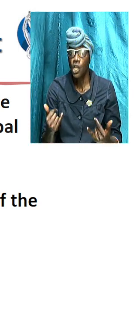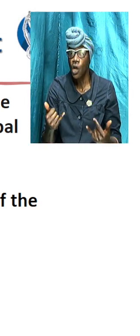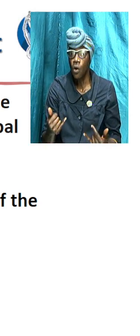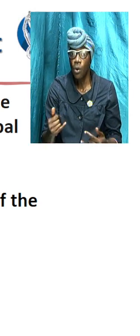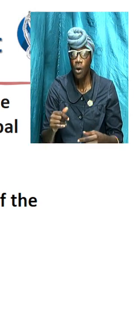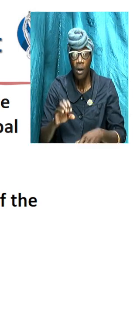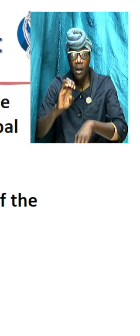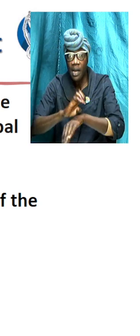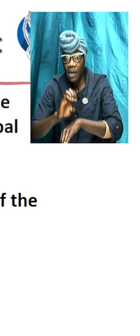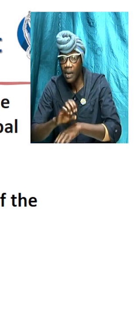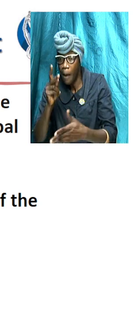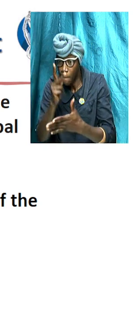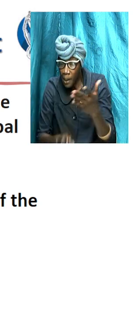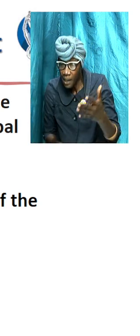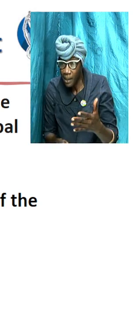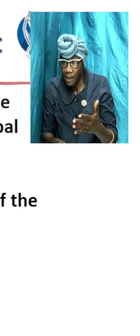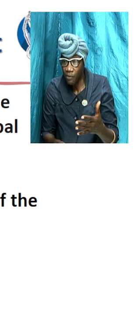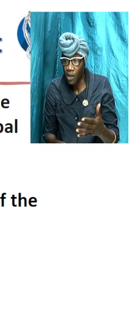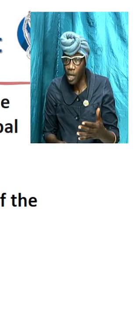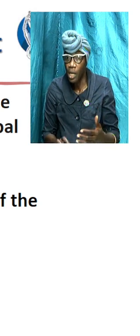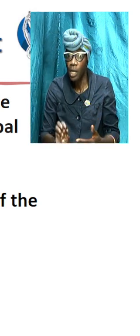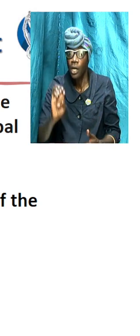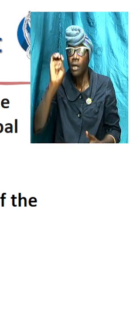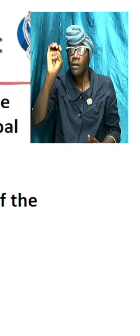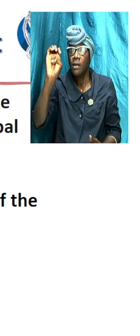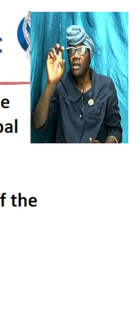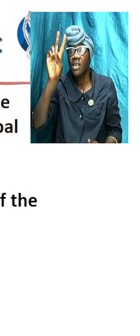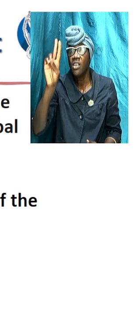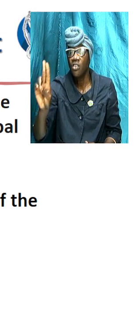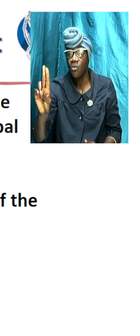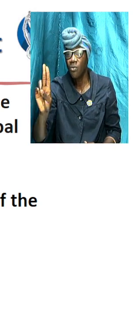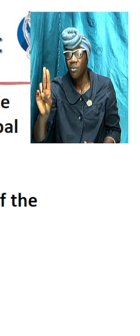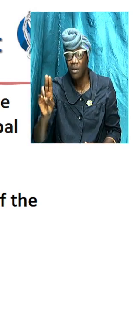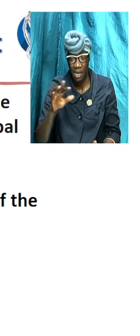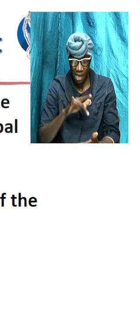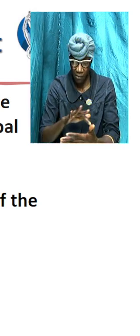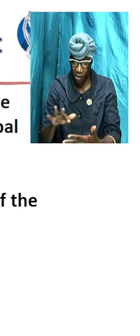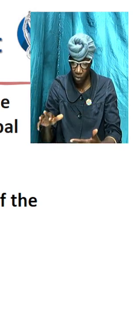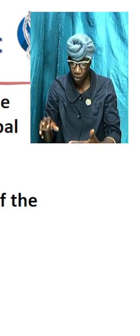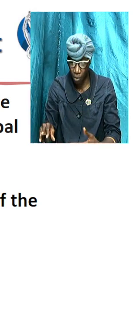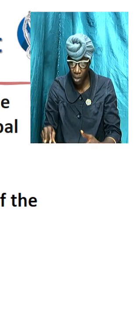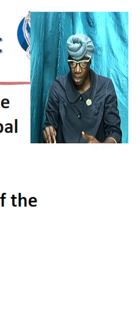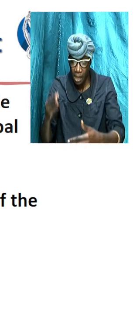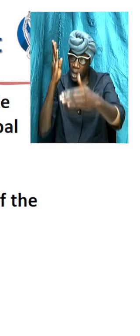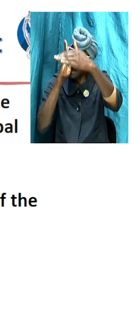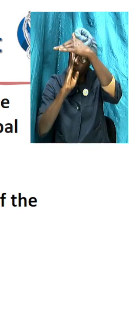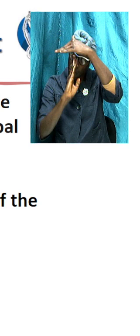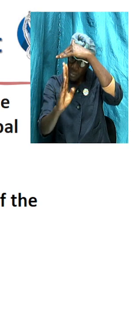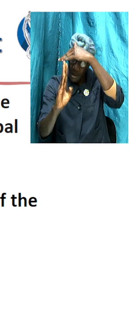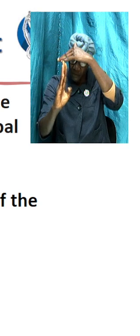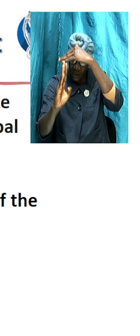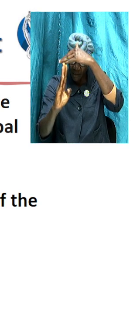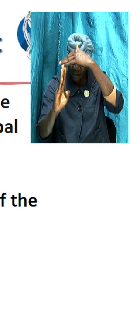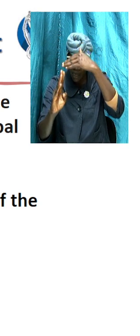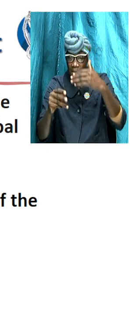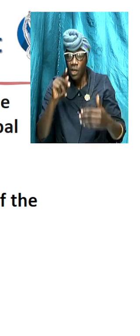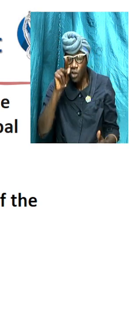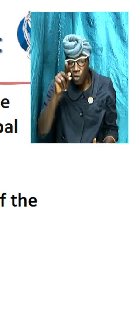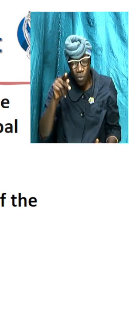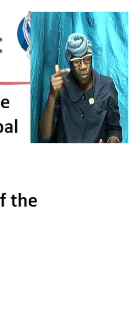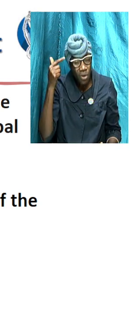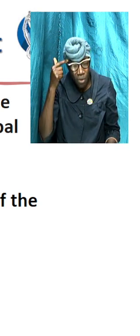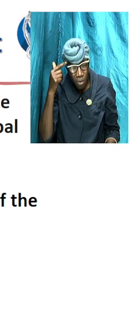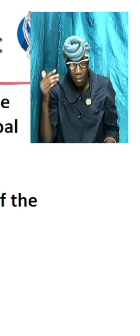of the European Union, and that coming out is really a sign. And if you study a prophecy, you realize that, look here, this is a mark. This